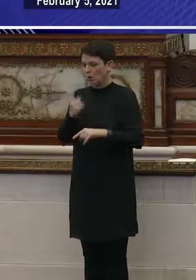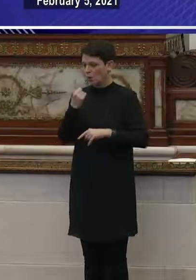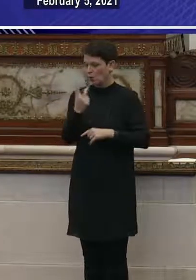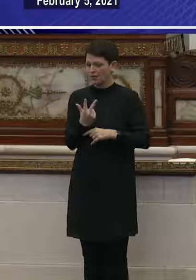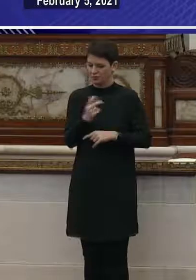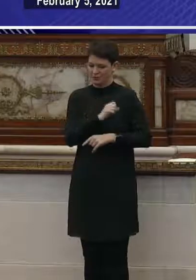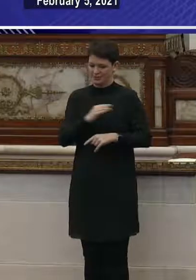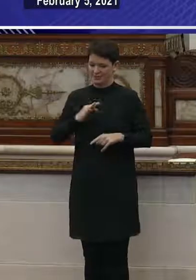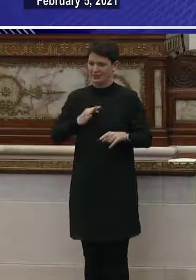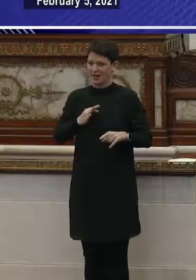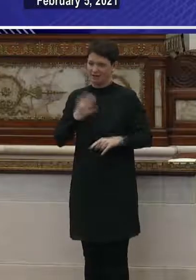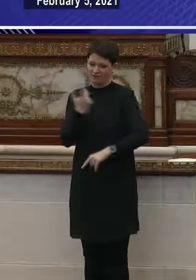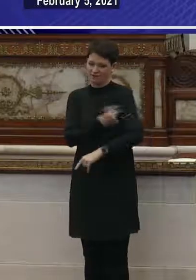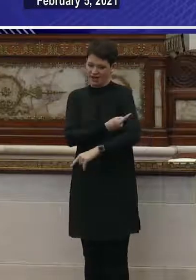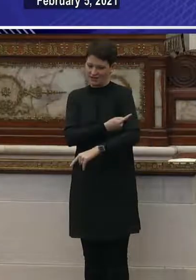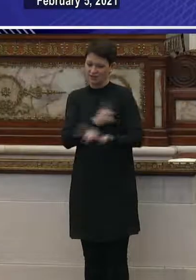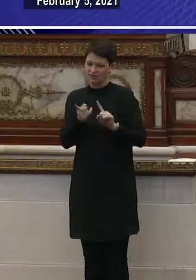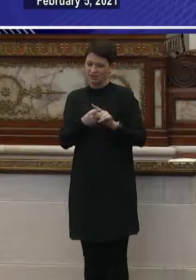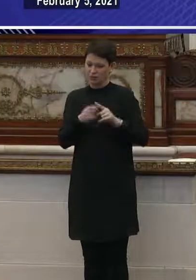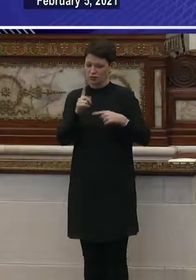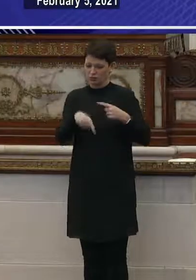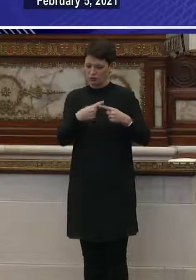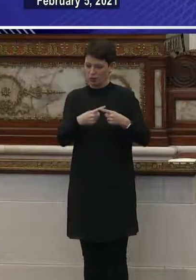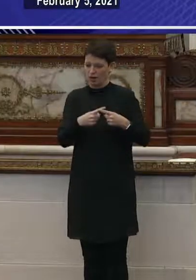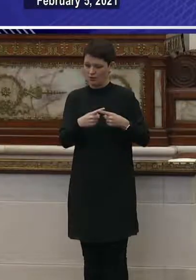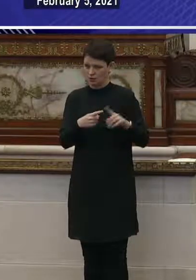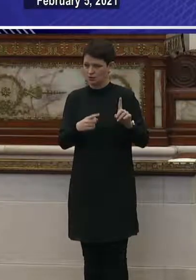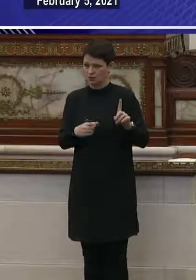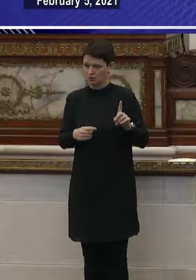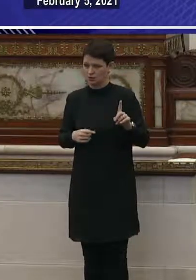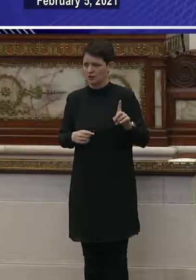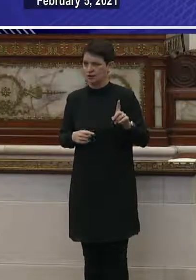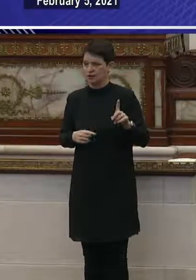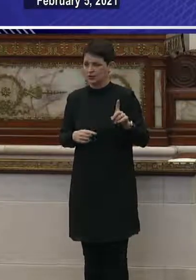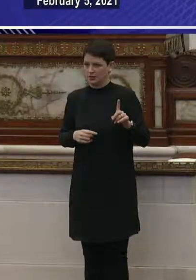of the staff got vaccinated on the first pass. Excuse me.